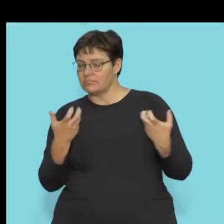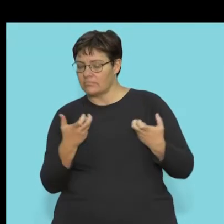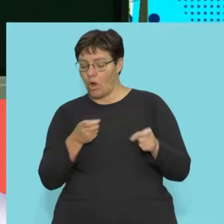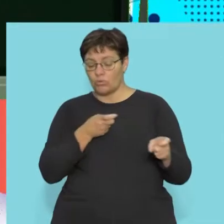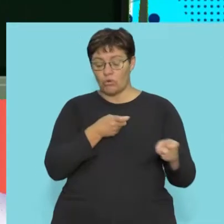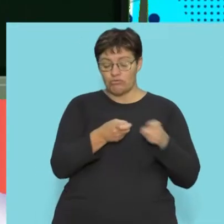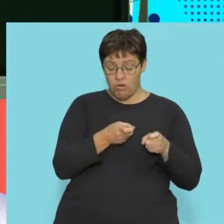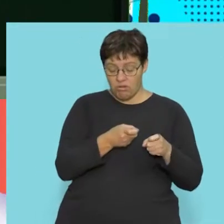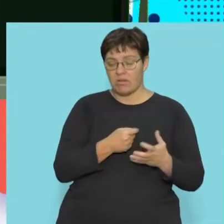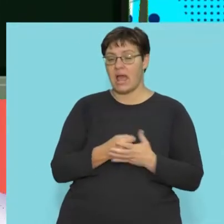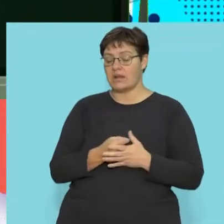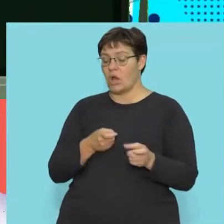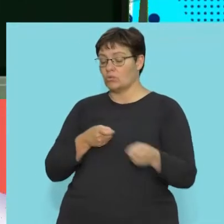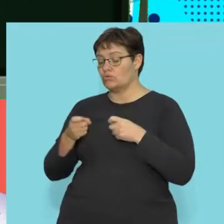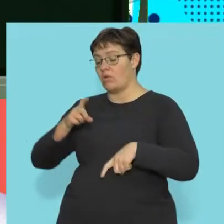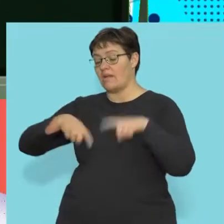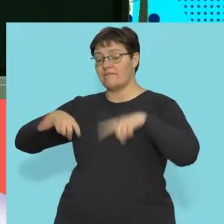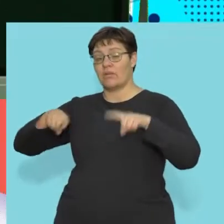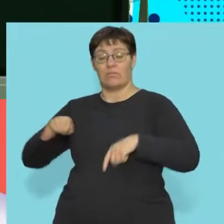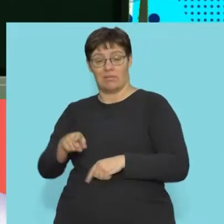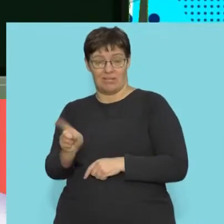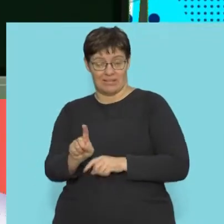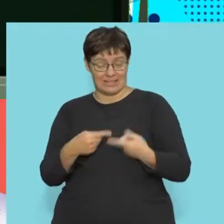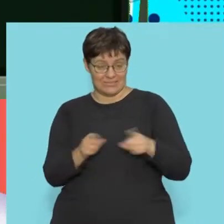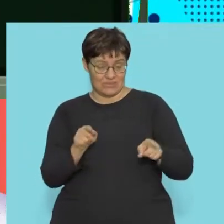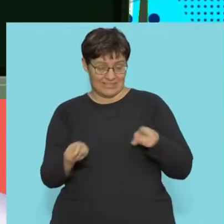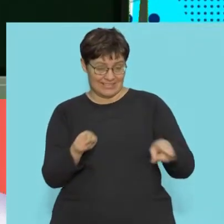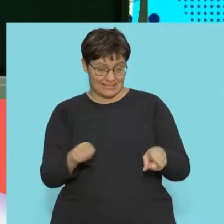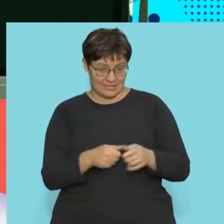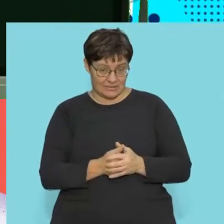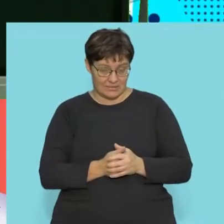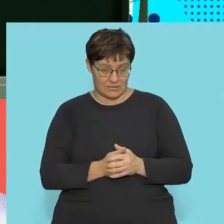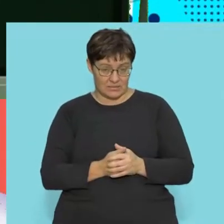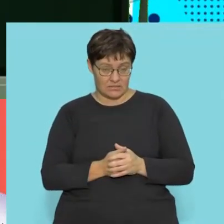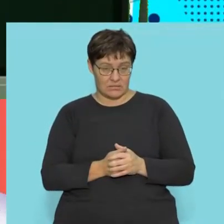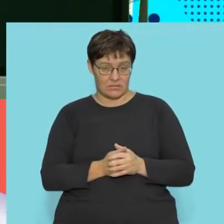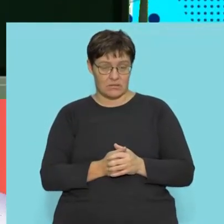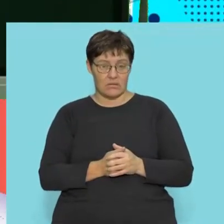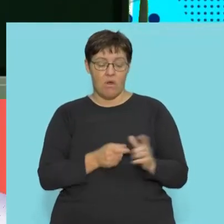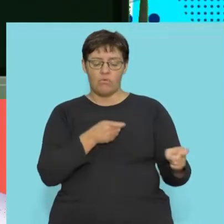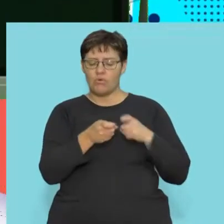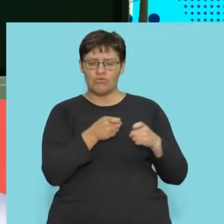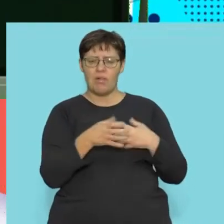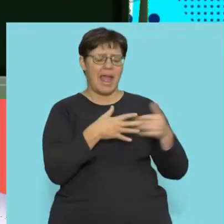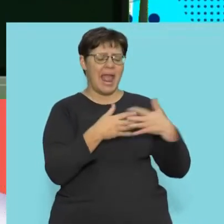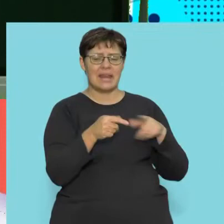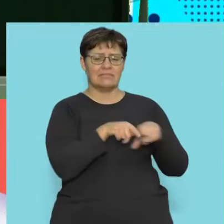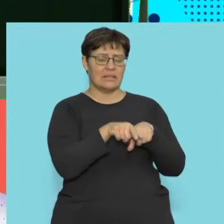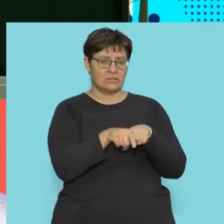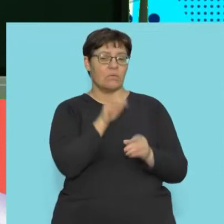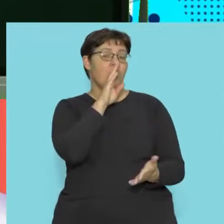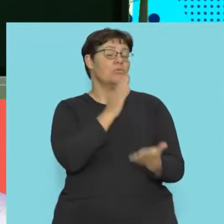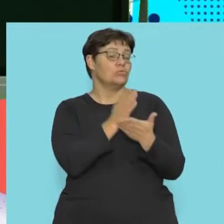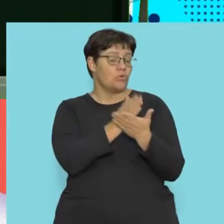you differentiate what a control is and what a controlled variable is. And so having a control in